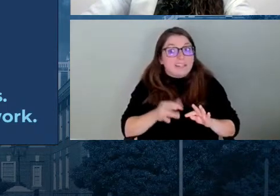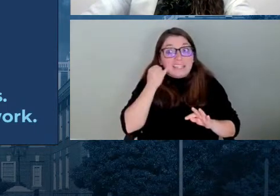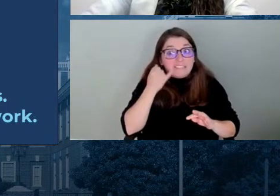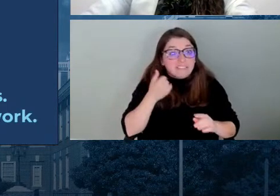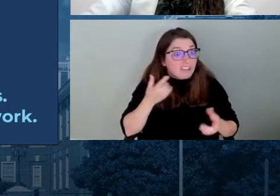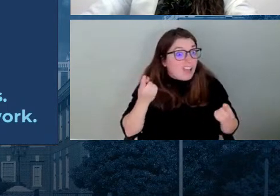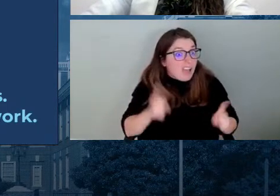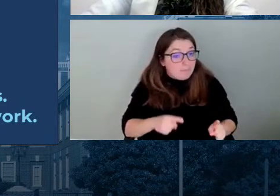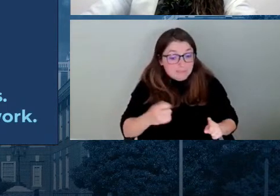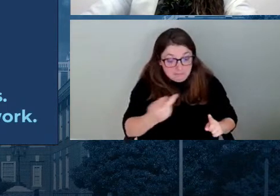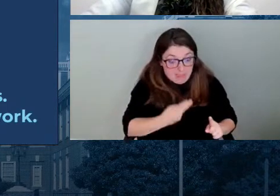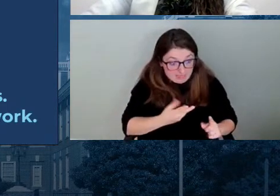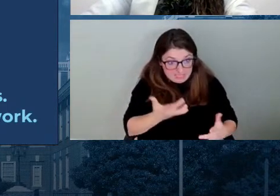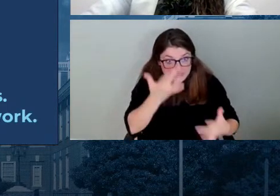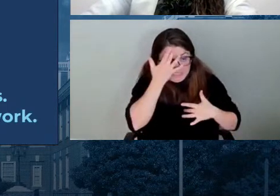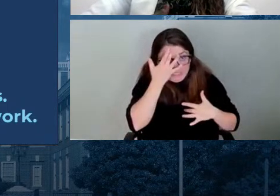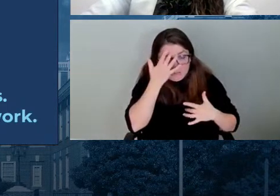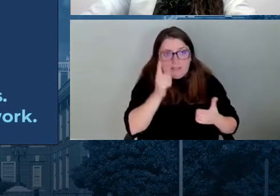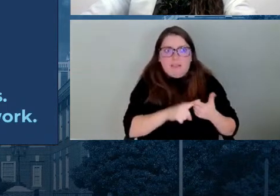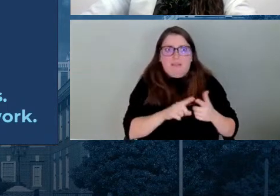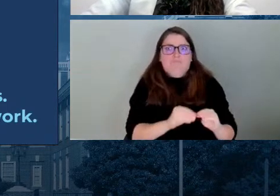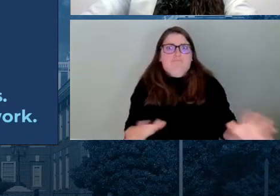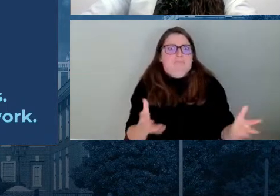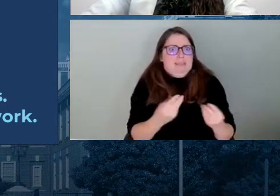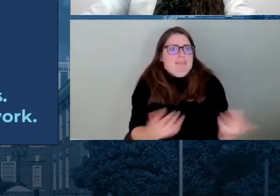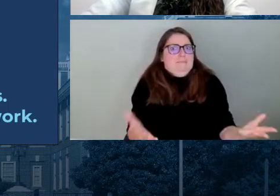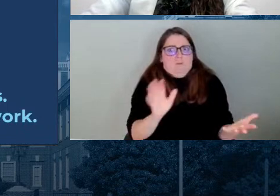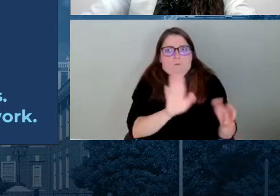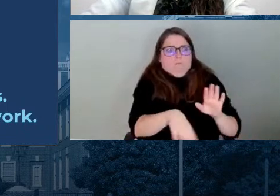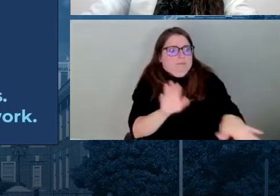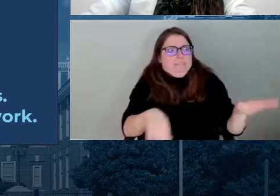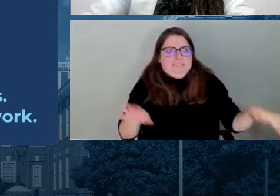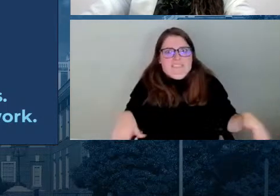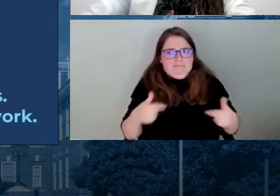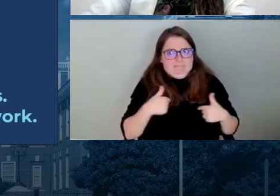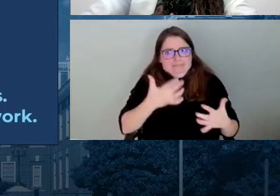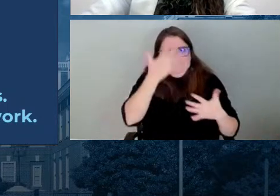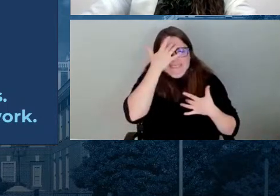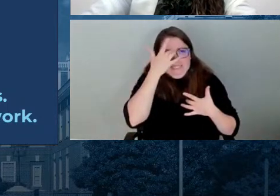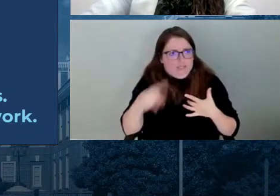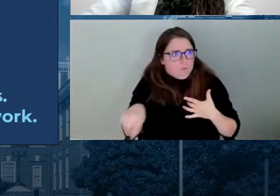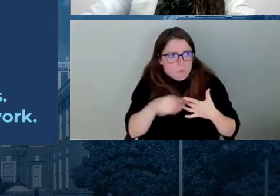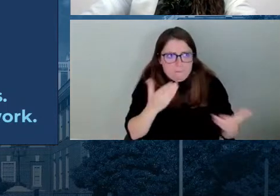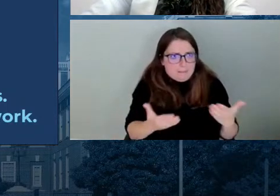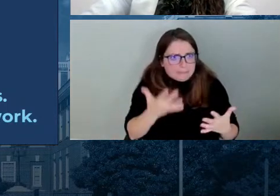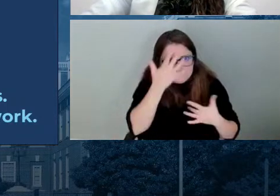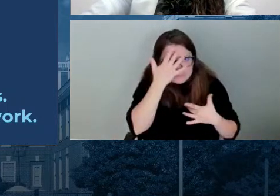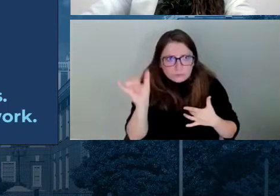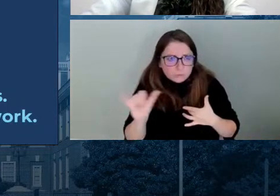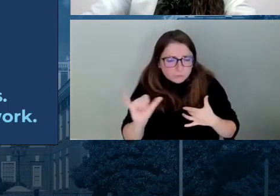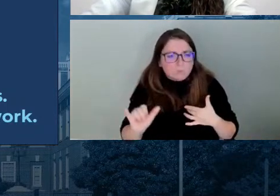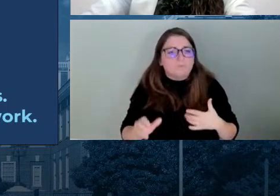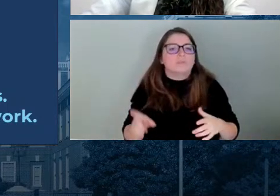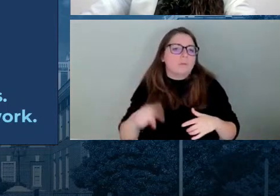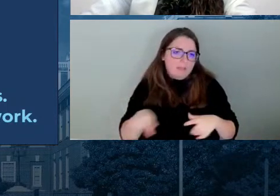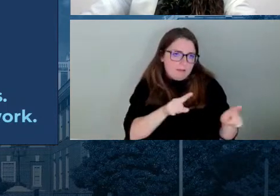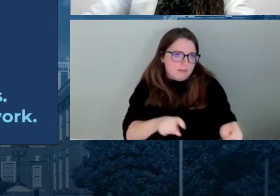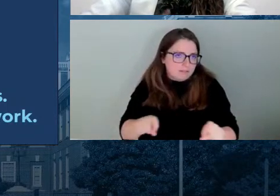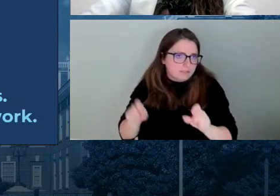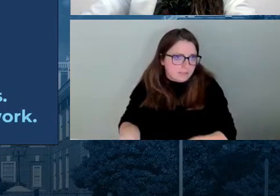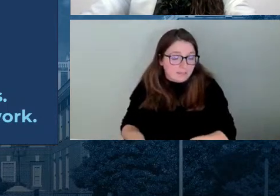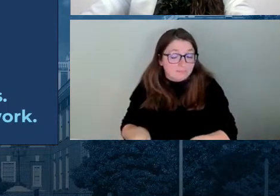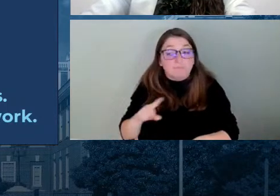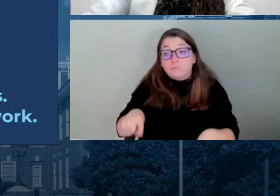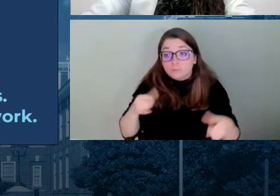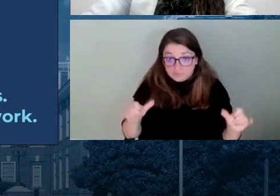getting vaccinated and boosted. You can still get your COVID-19 vaccine, you can still get a COVID-19 booster, and also the flu shot.